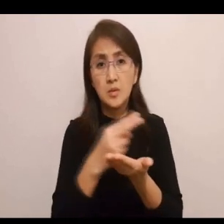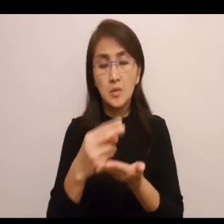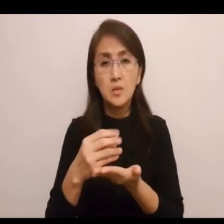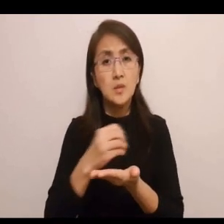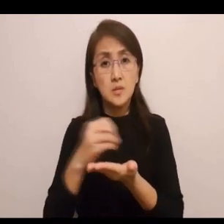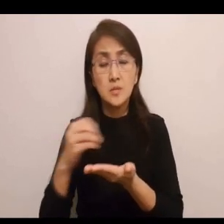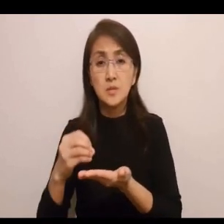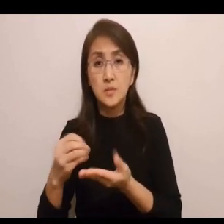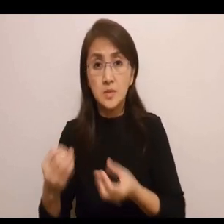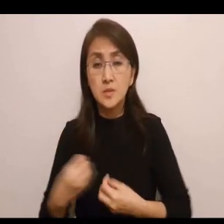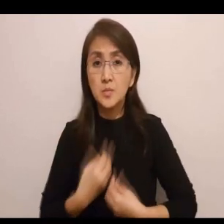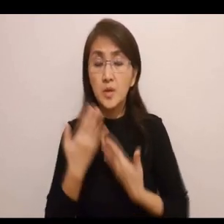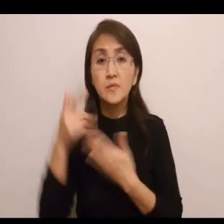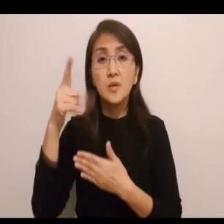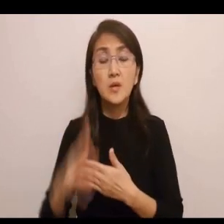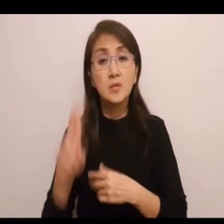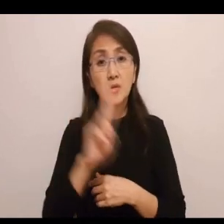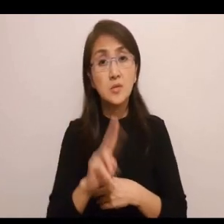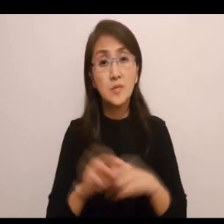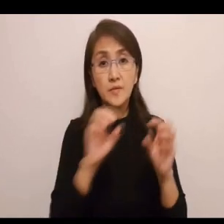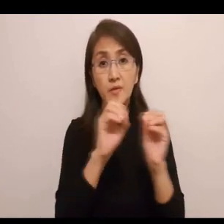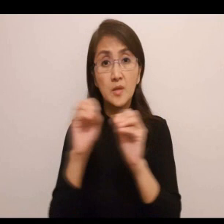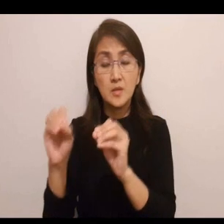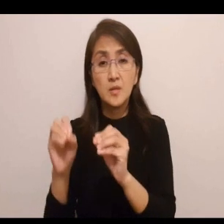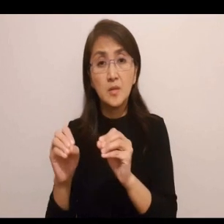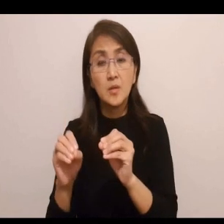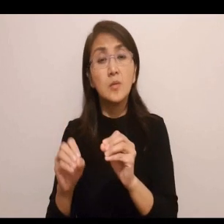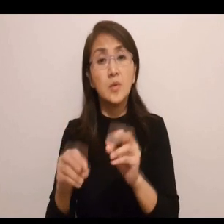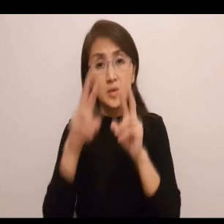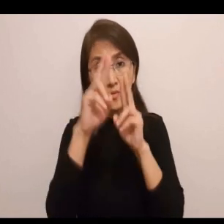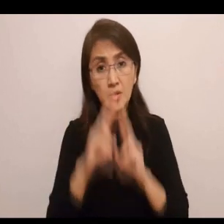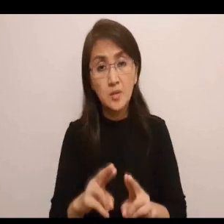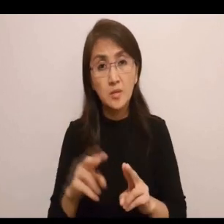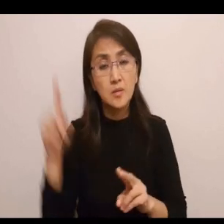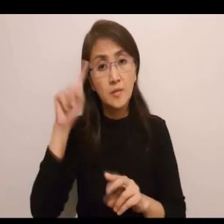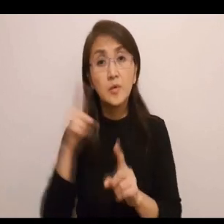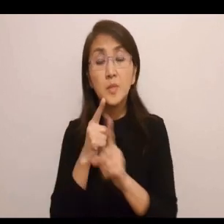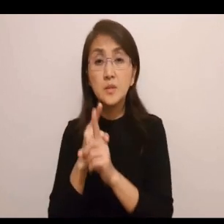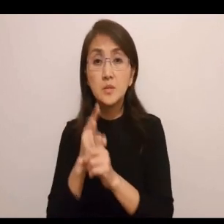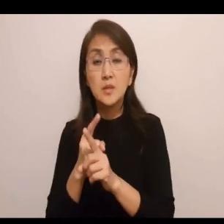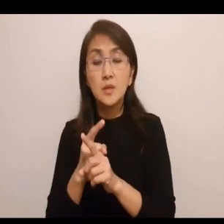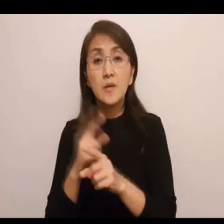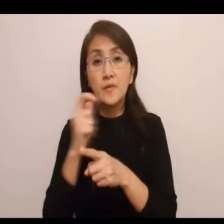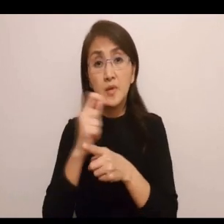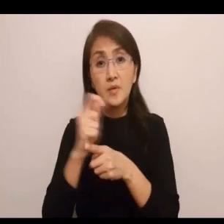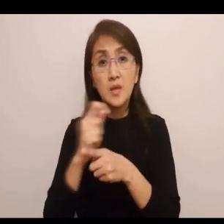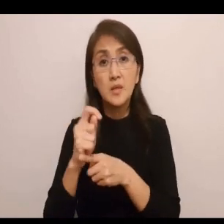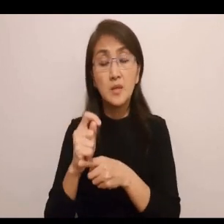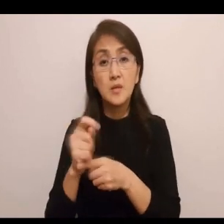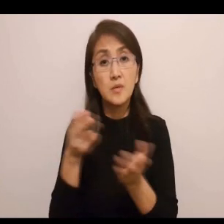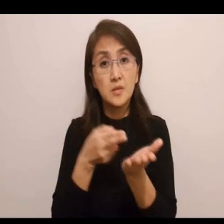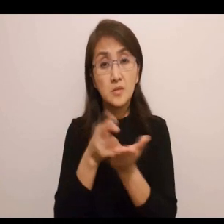Jesus. All Scripture is inspired by God and is useful for teaching, for refutation, for